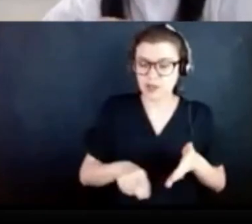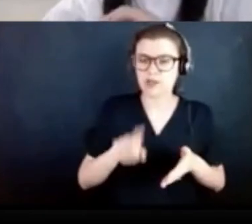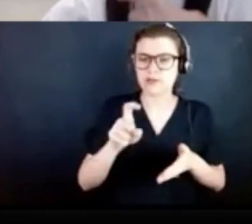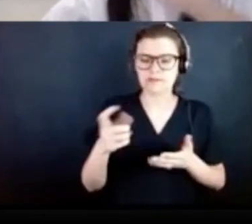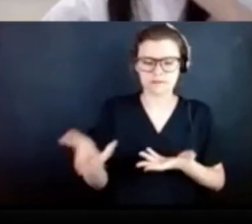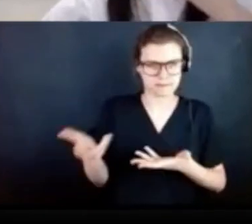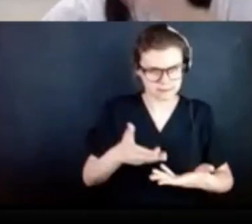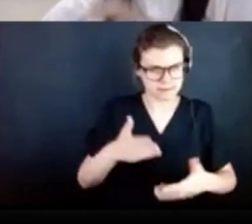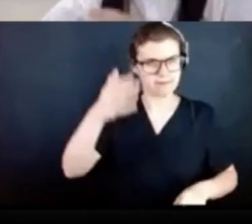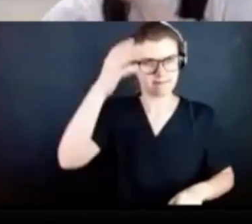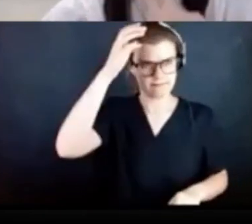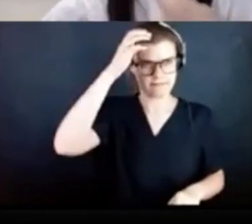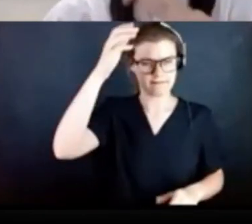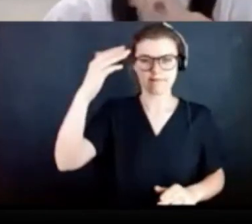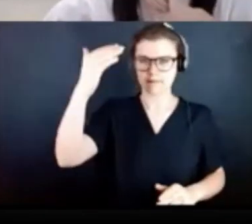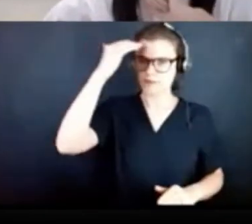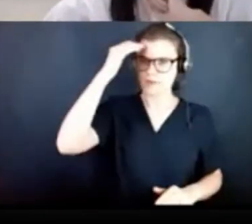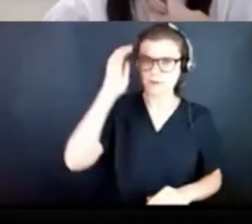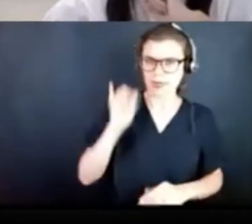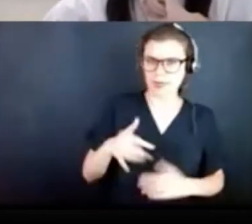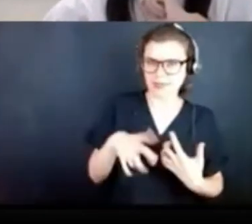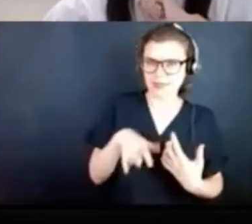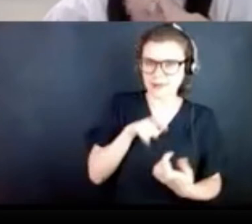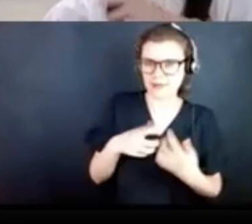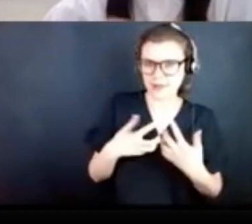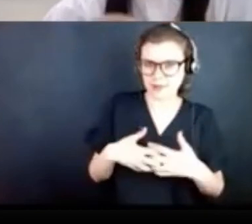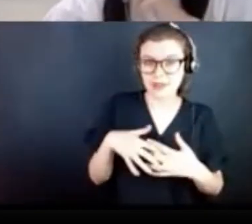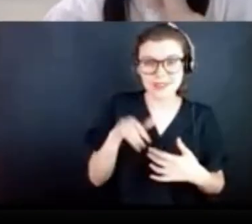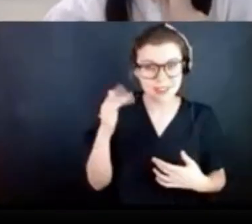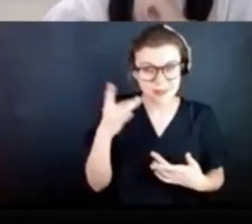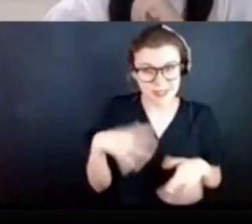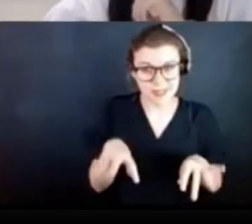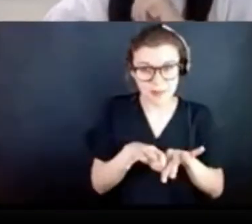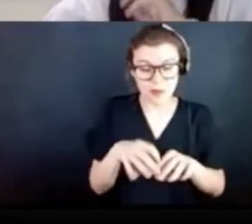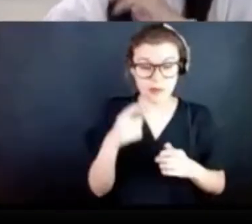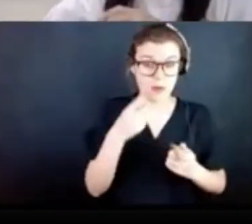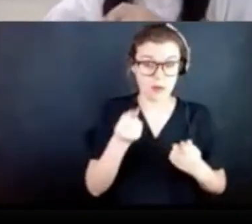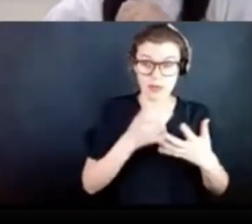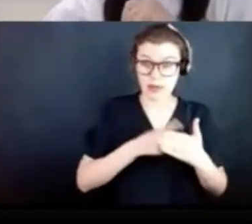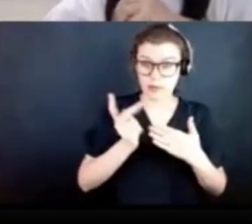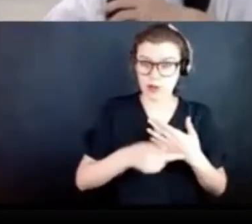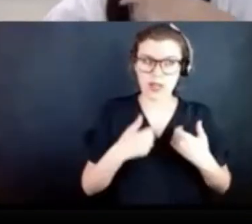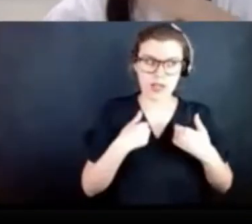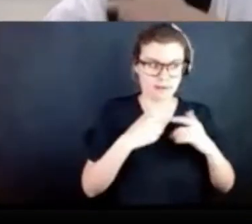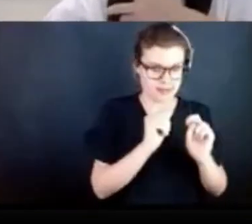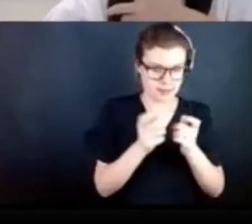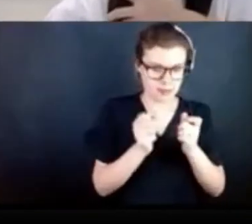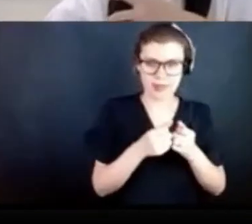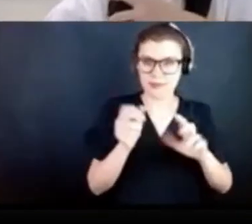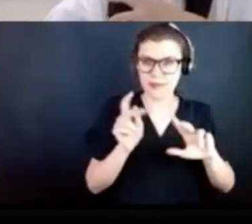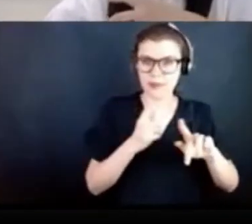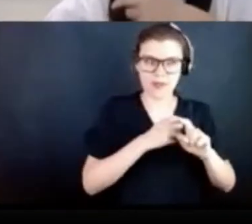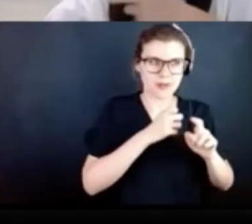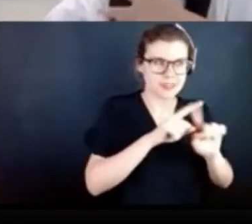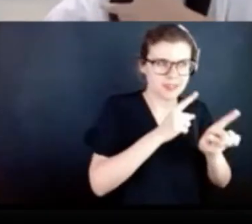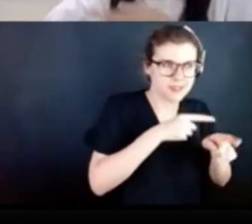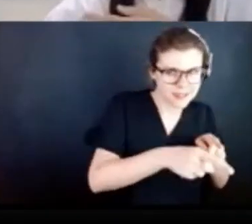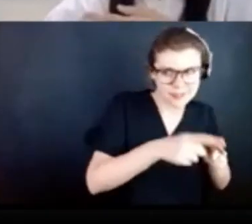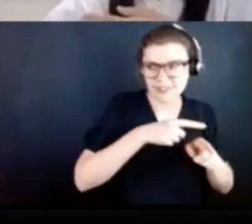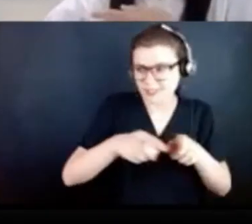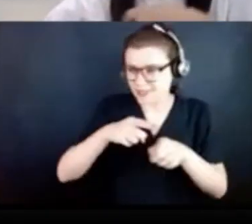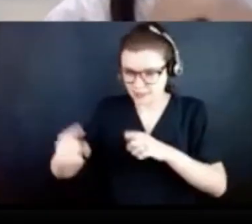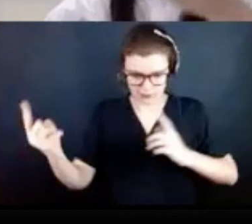why in many projects, we see interdisciplinary teams working on the application of machine learning in